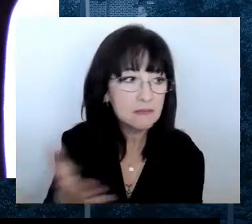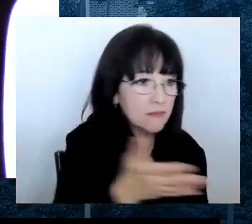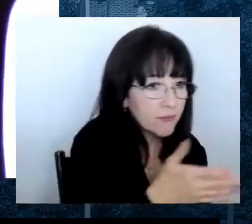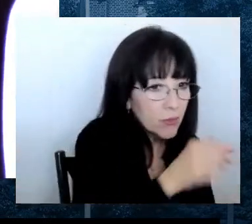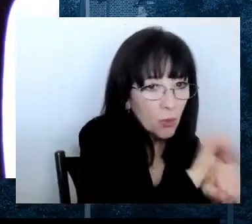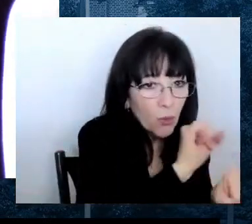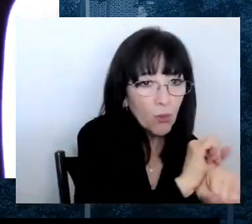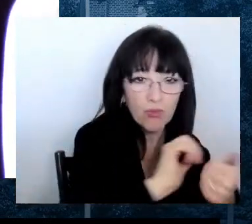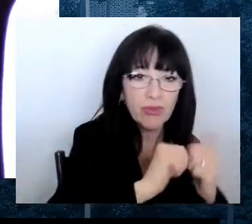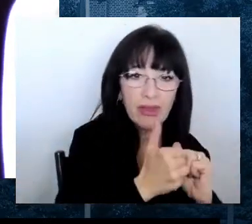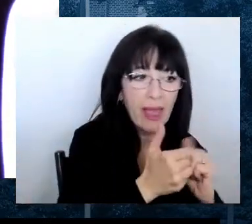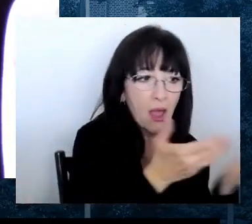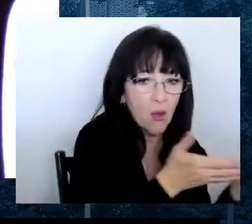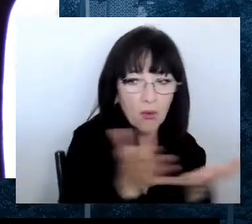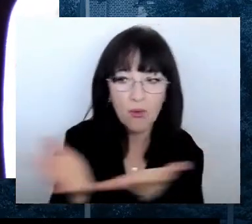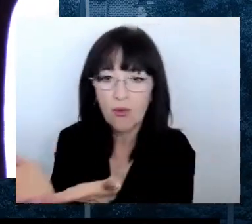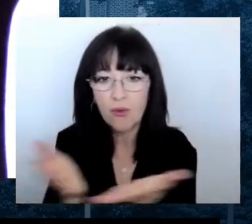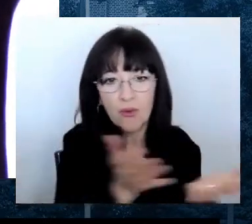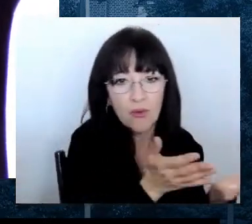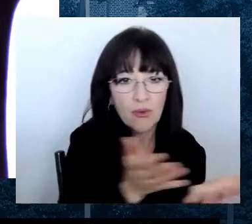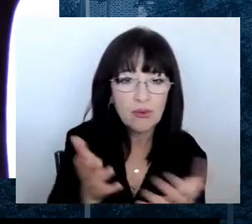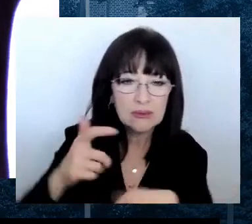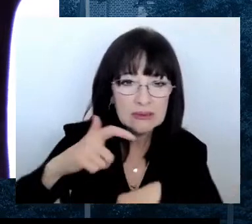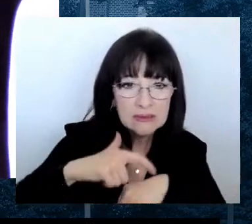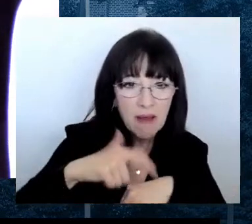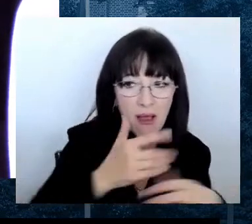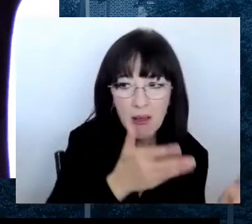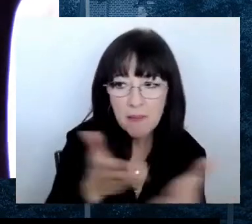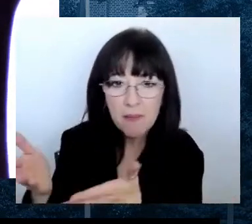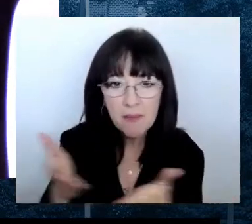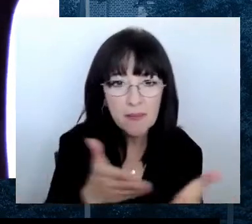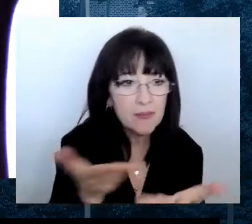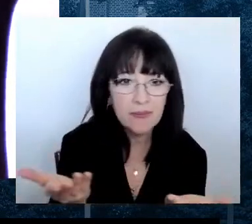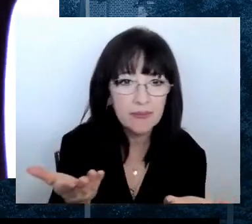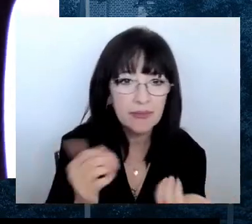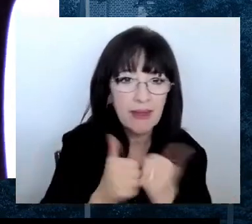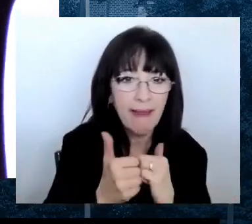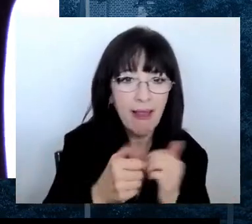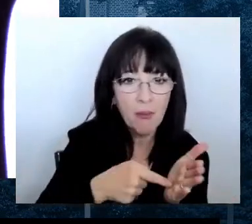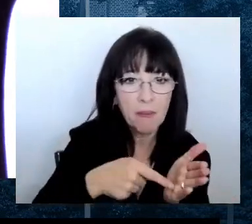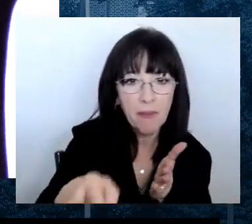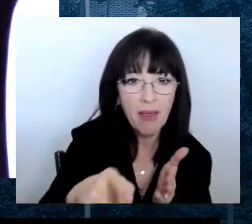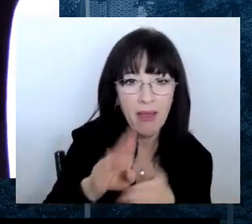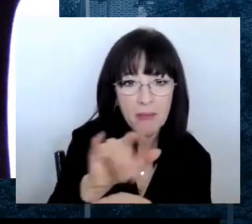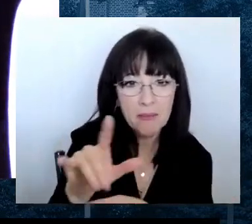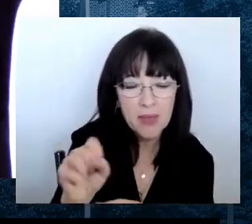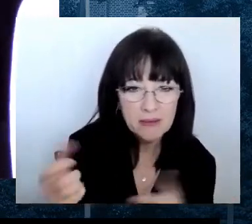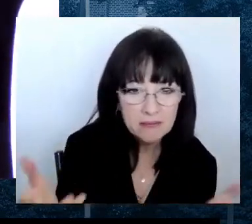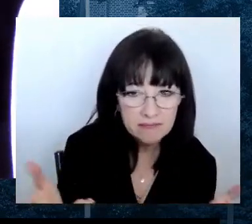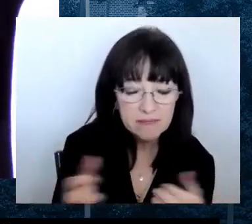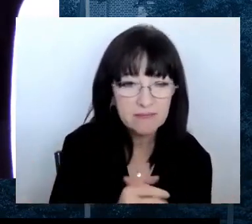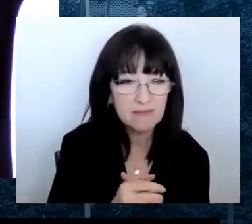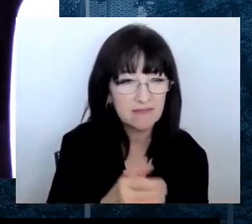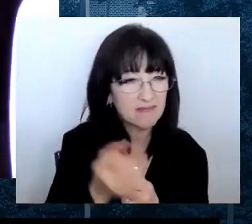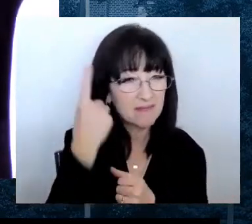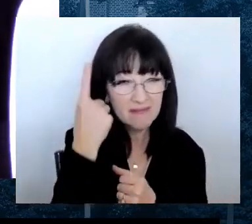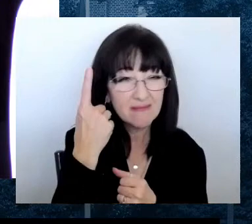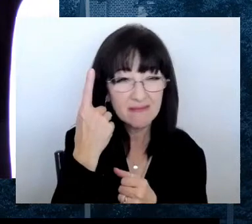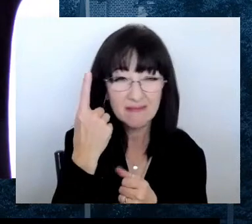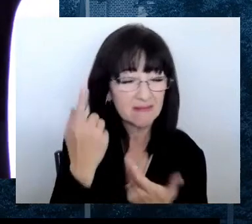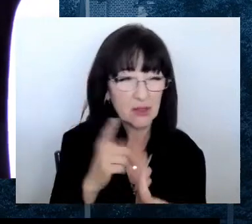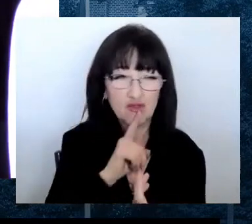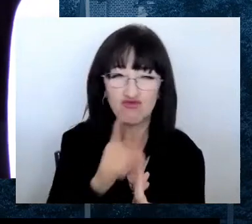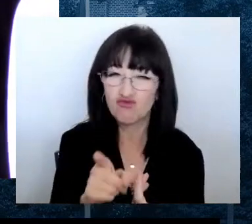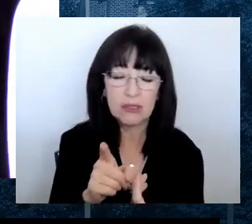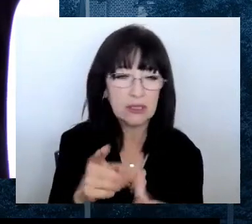work. It's an impossible decision between being a caretaker and protecting